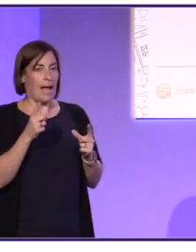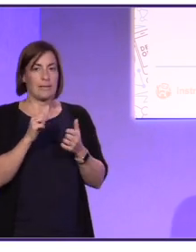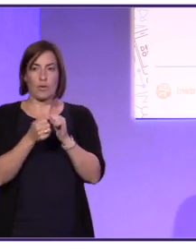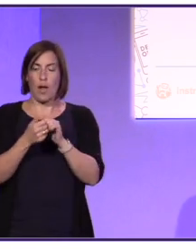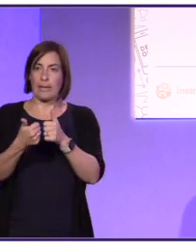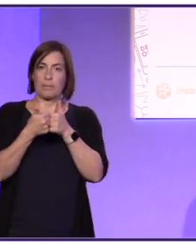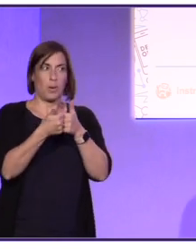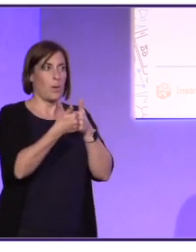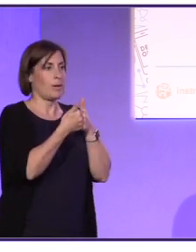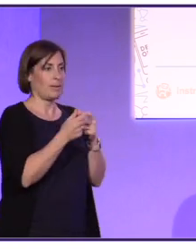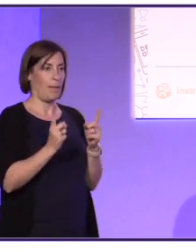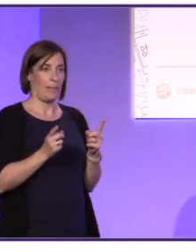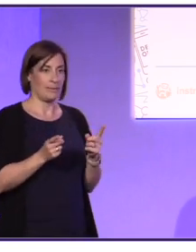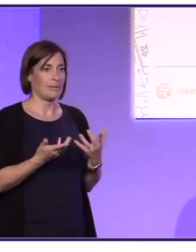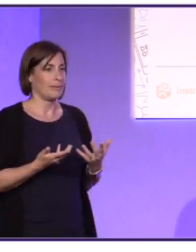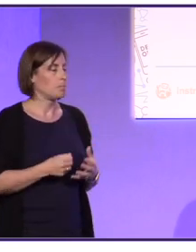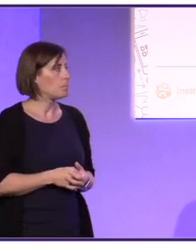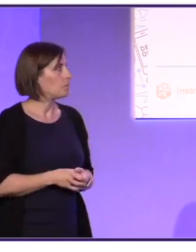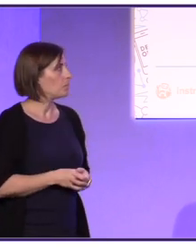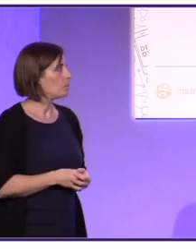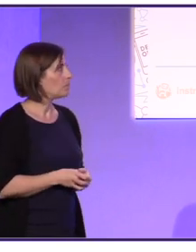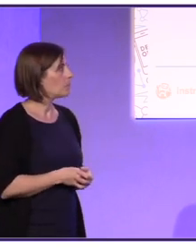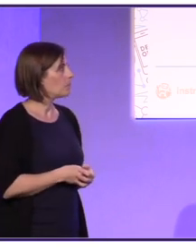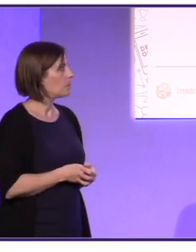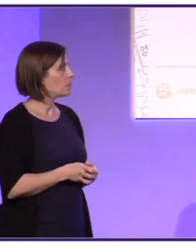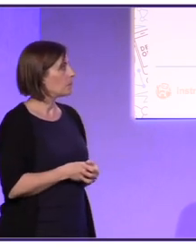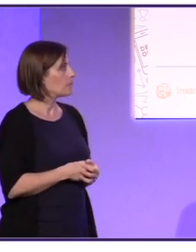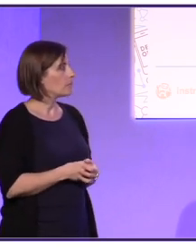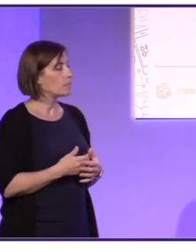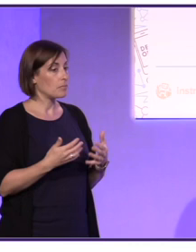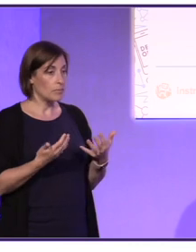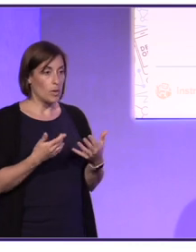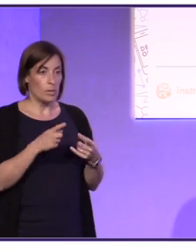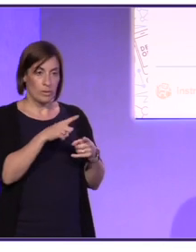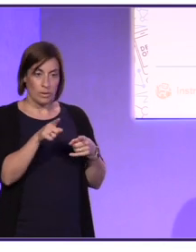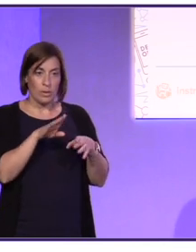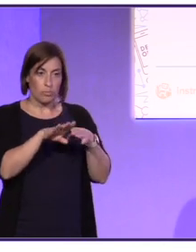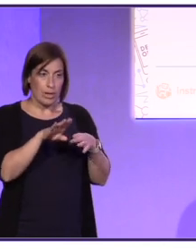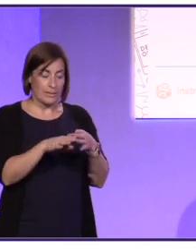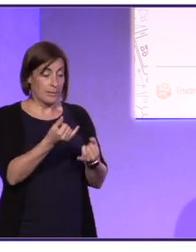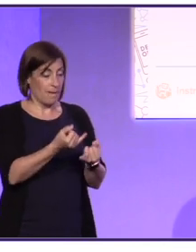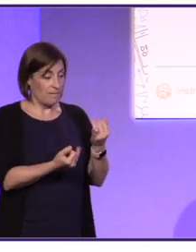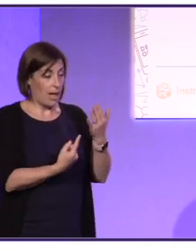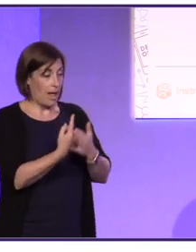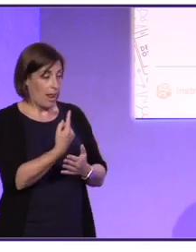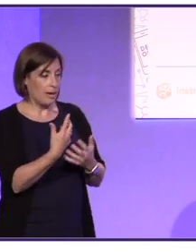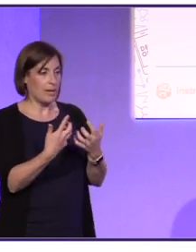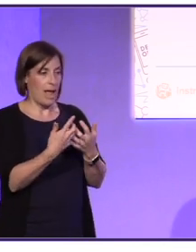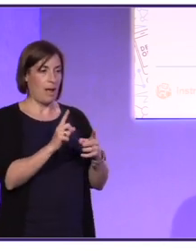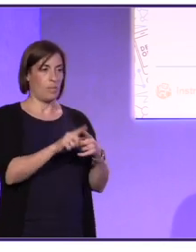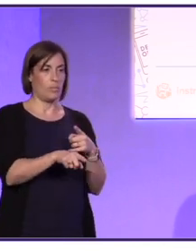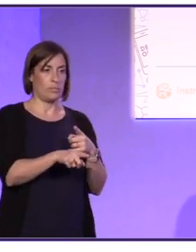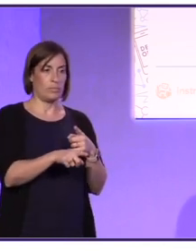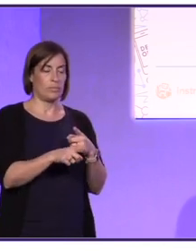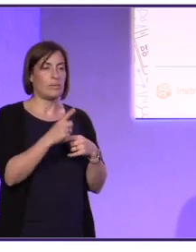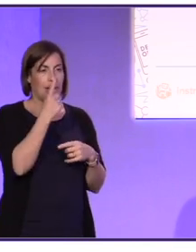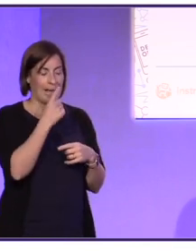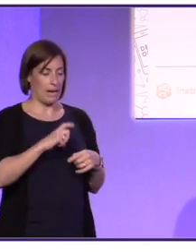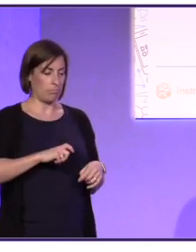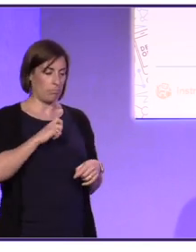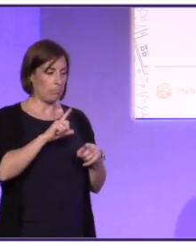So that's it. You know, we practice your failure scenarios. That means you can react more